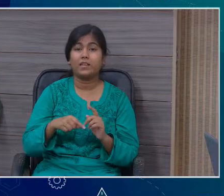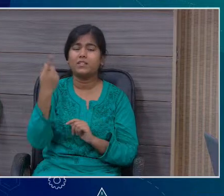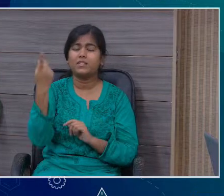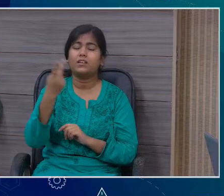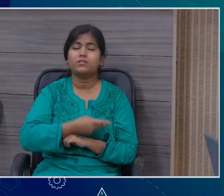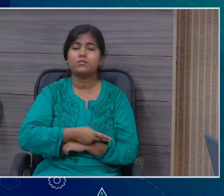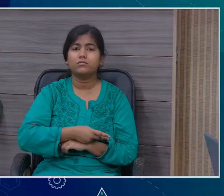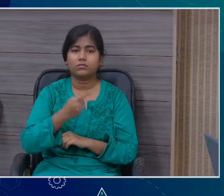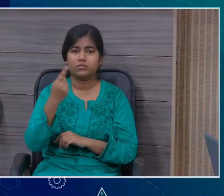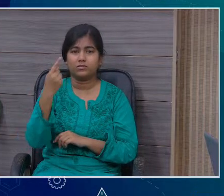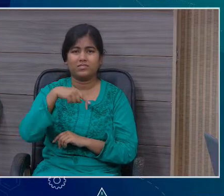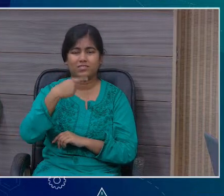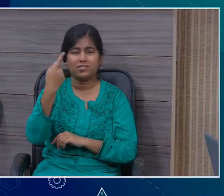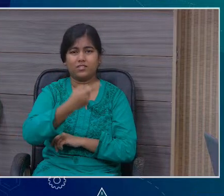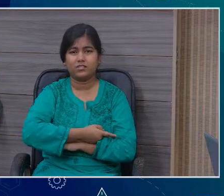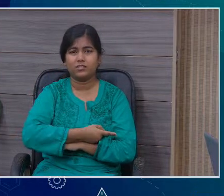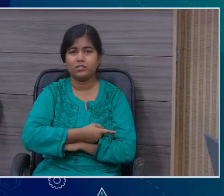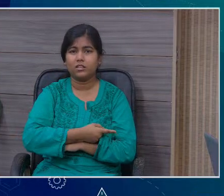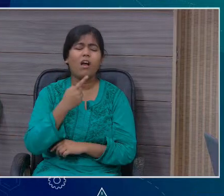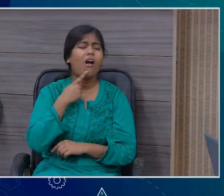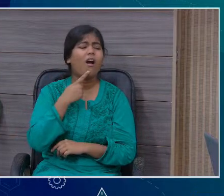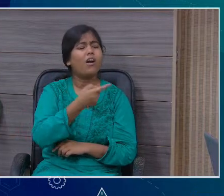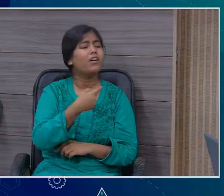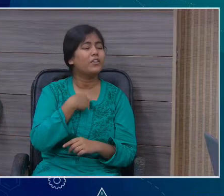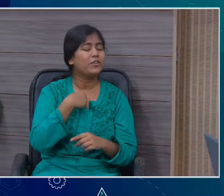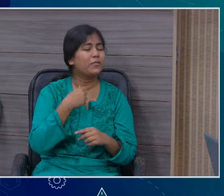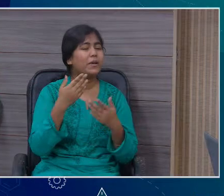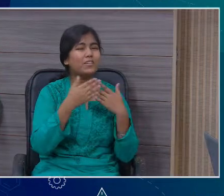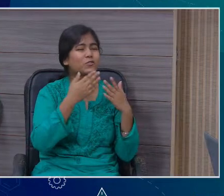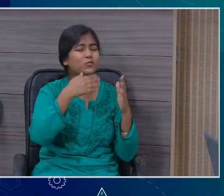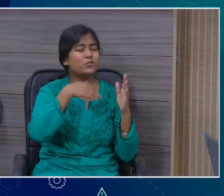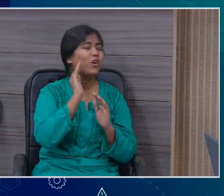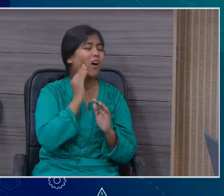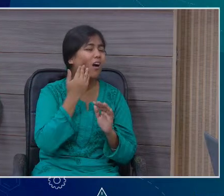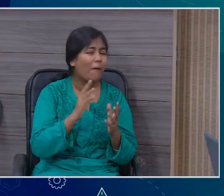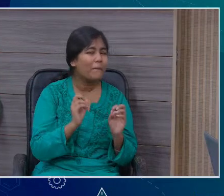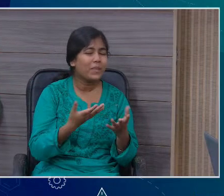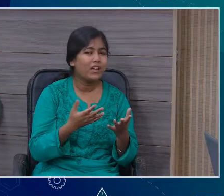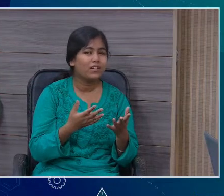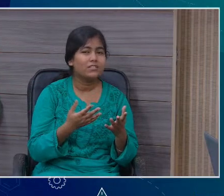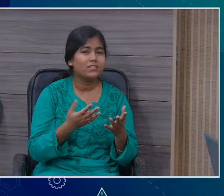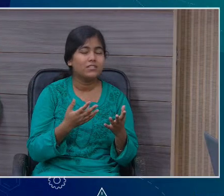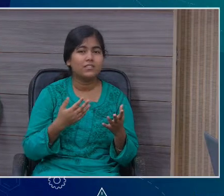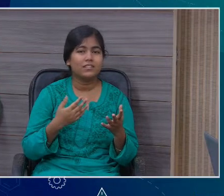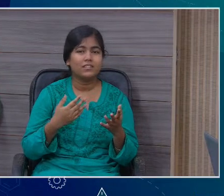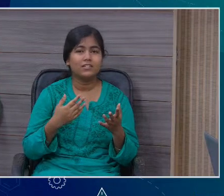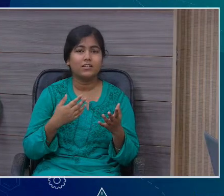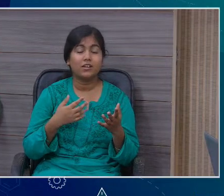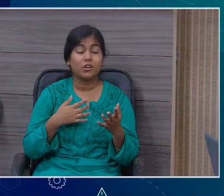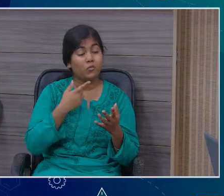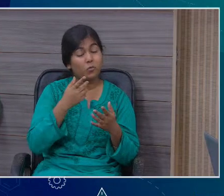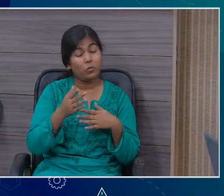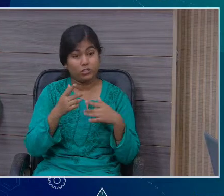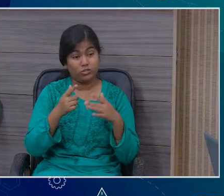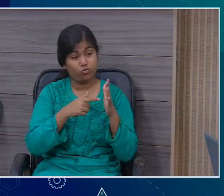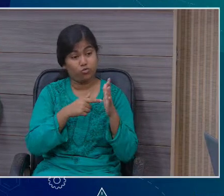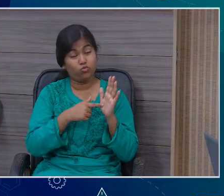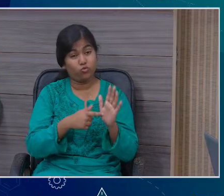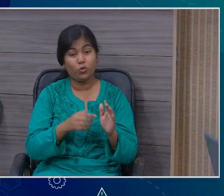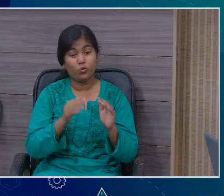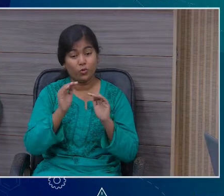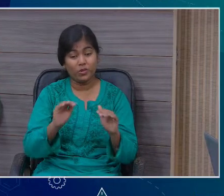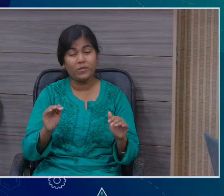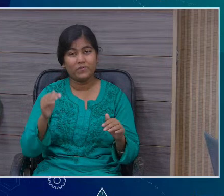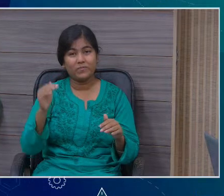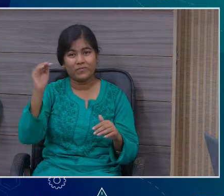asks him that when can I go to the school. So the writer himself thinks that he is so excited for going to school that the child